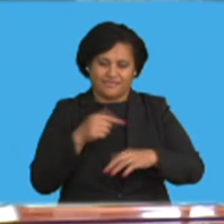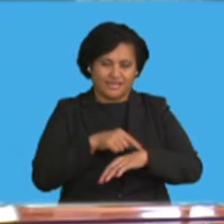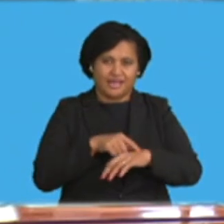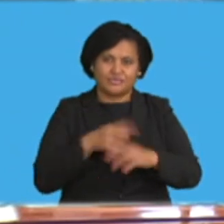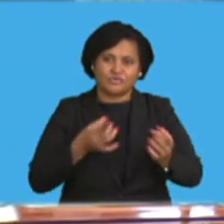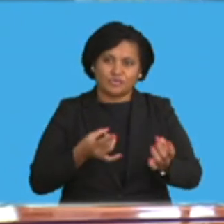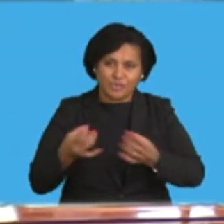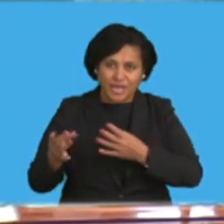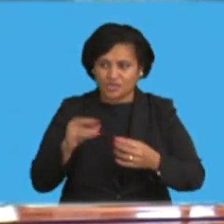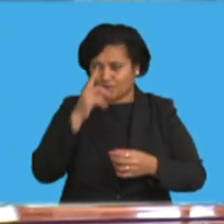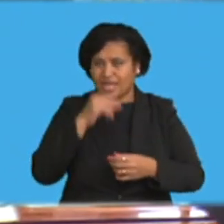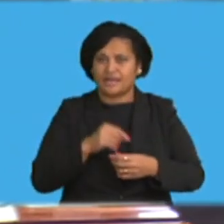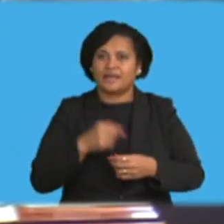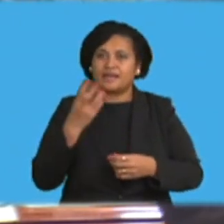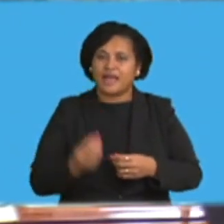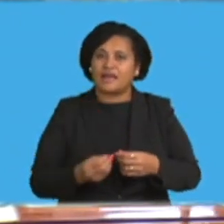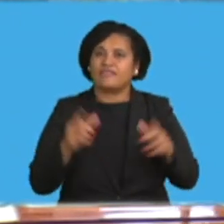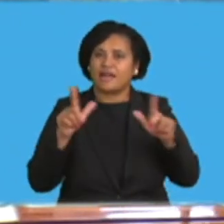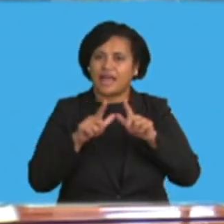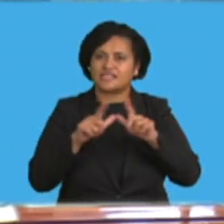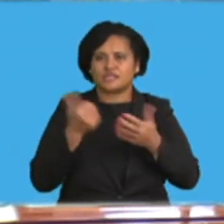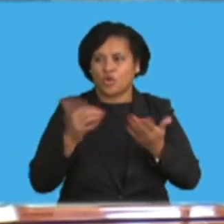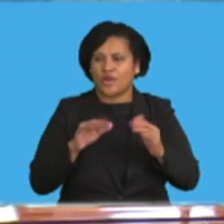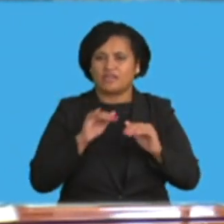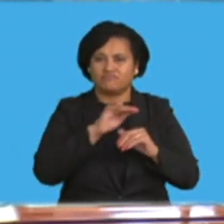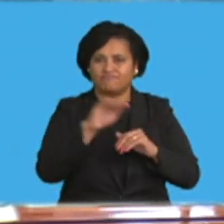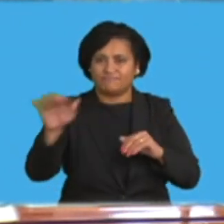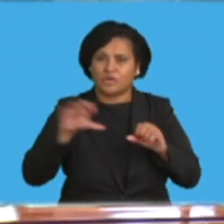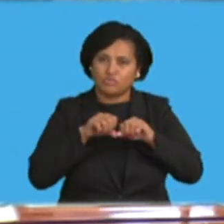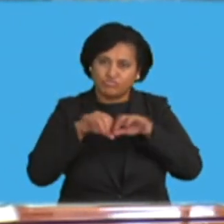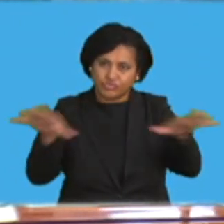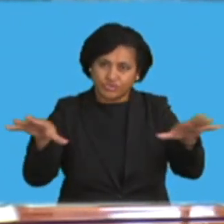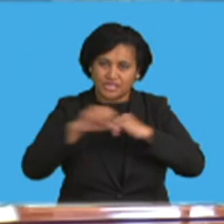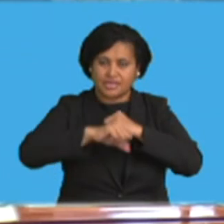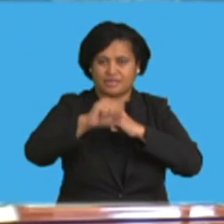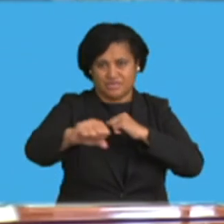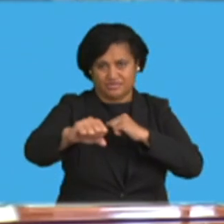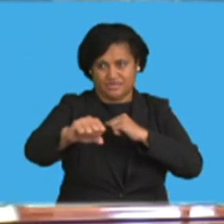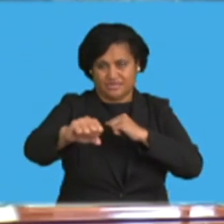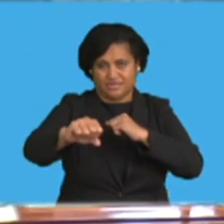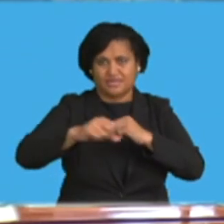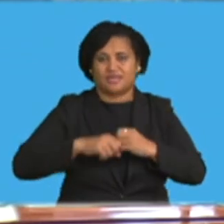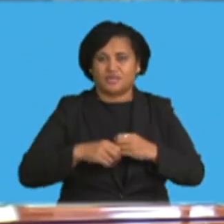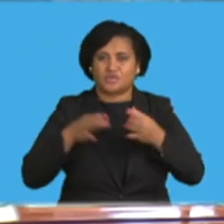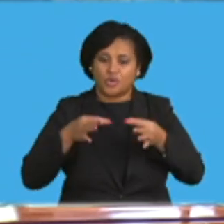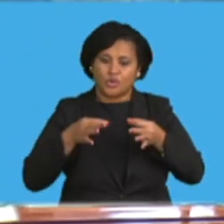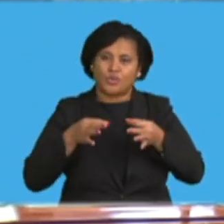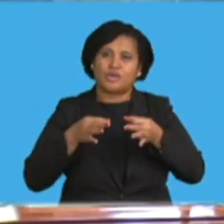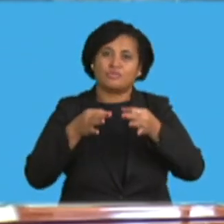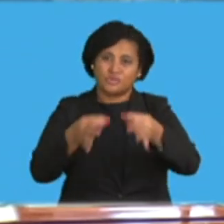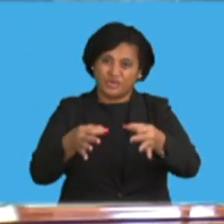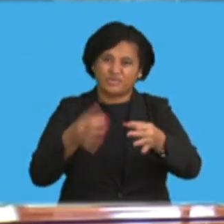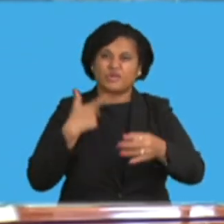to acquire a driving license has been pronounced for candidature for this recruitment drive, including postponement due to the 2